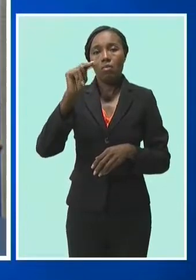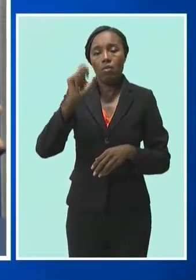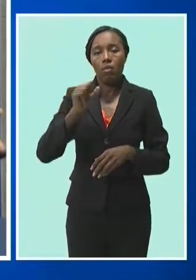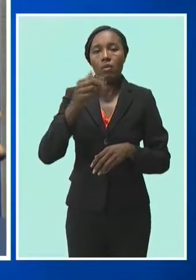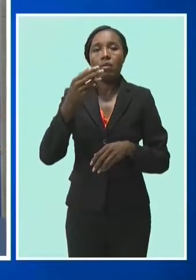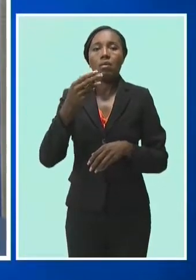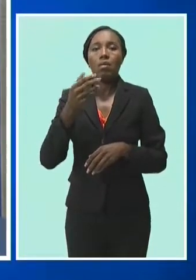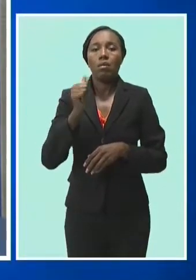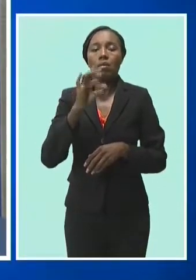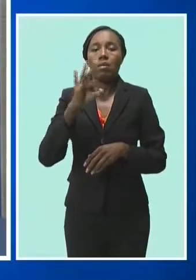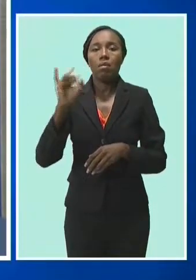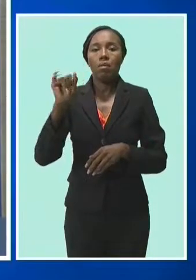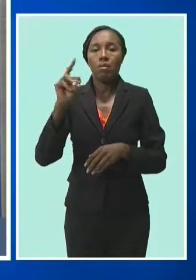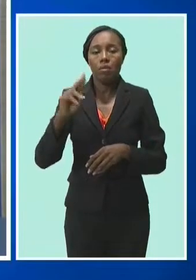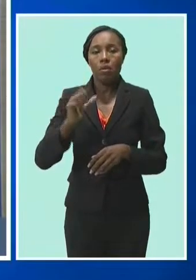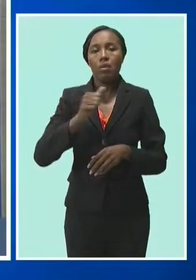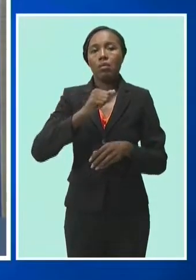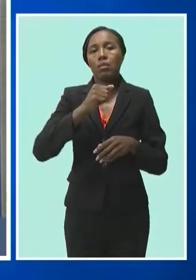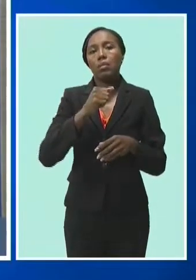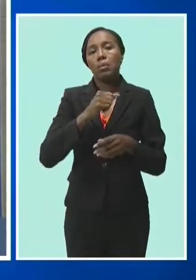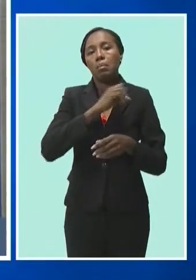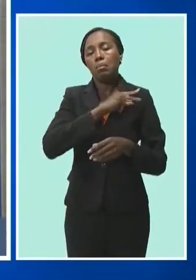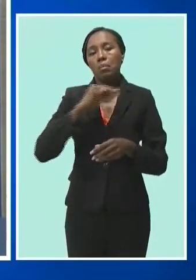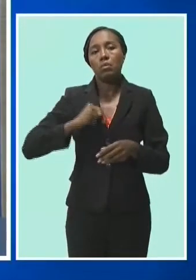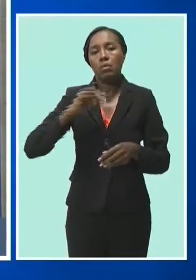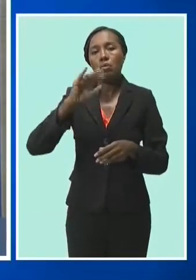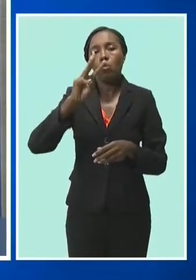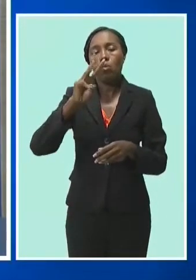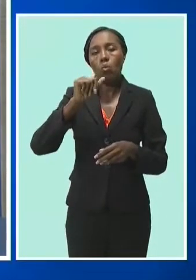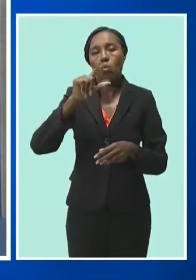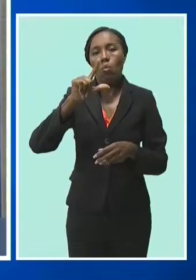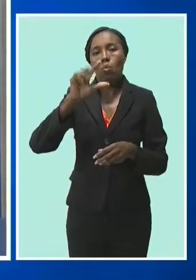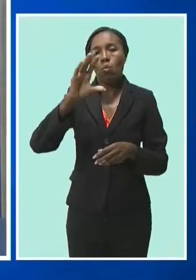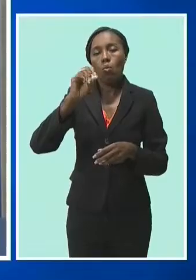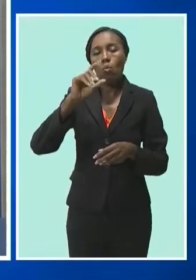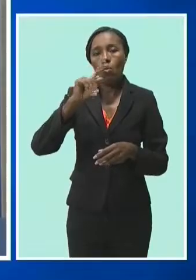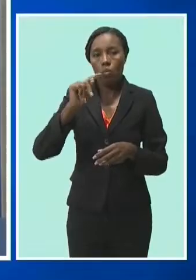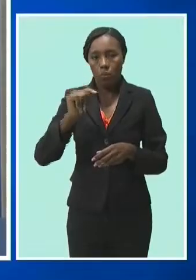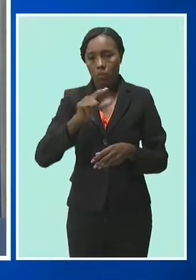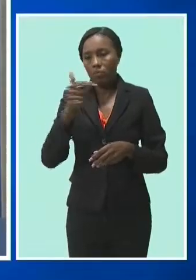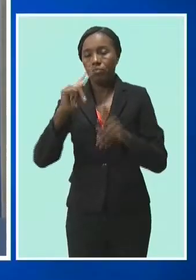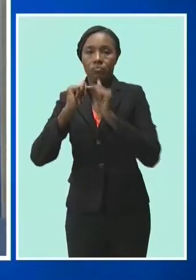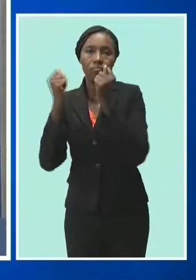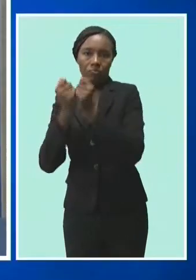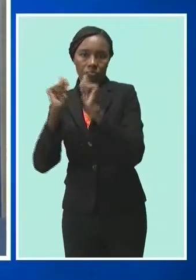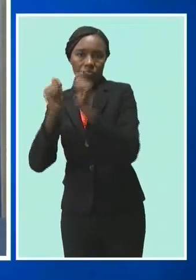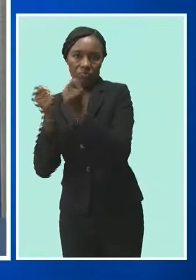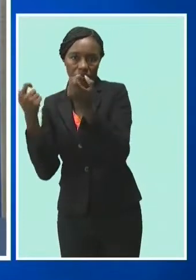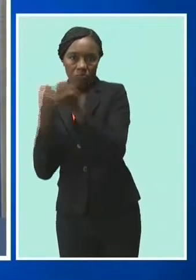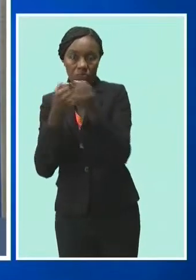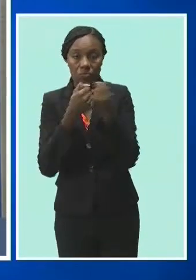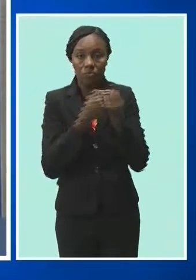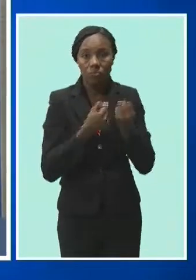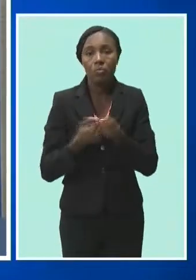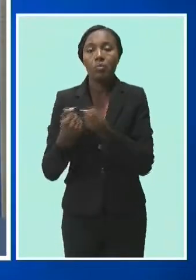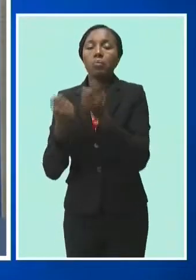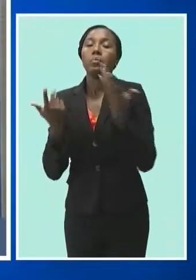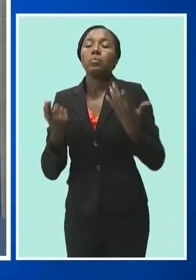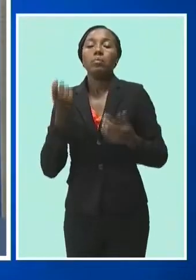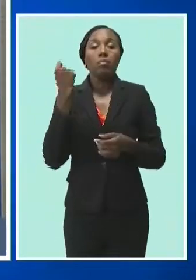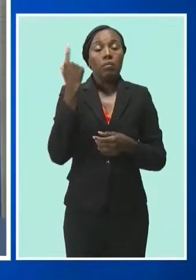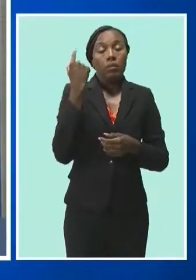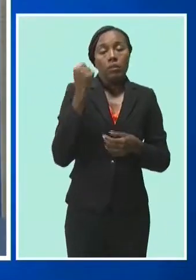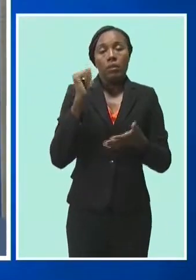Minister Dr. Jerome Walcott, and the Minister of Tourism and their respective teams. It would have come about where Barbados would have gone ahead and we would